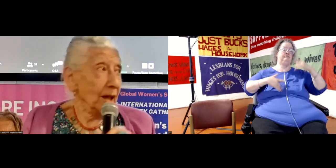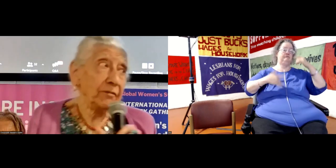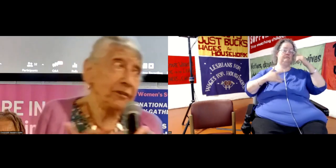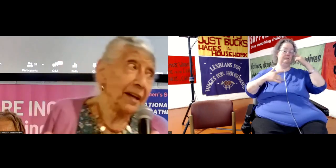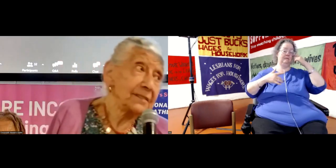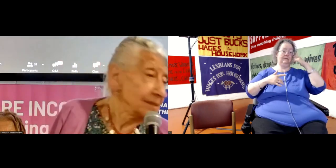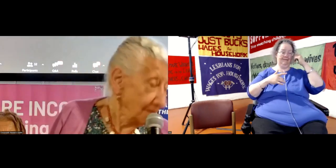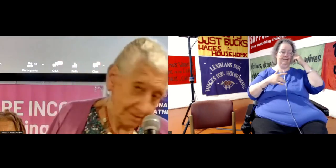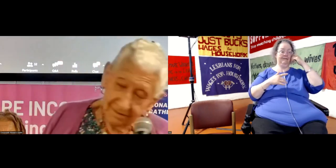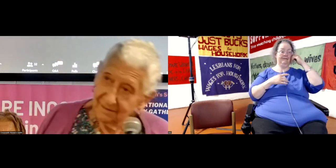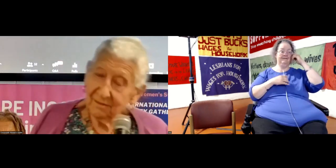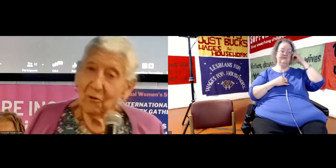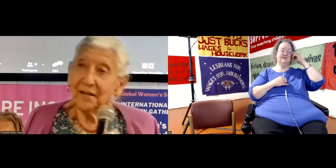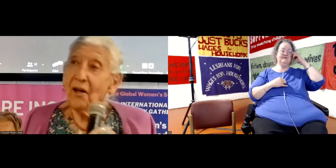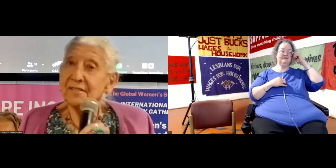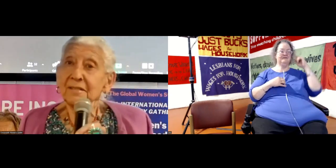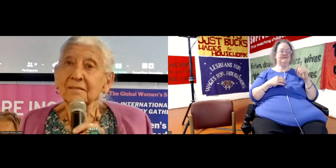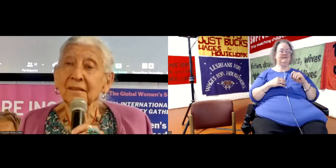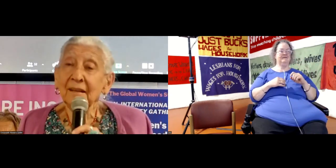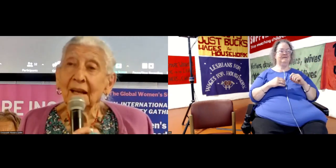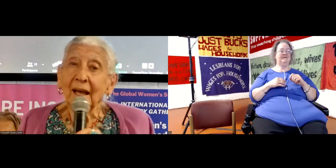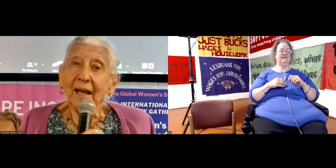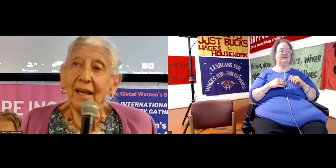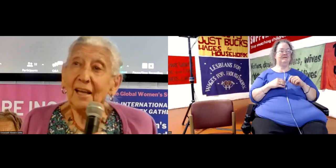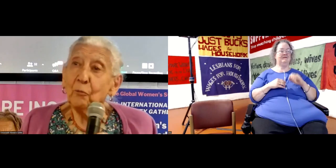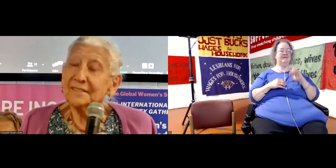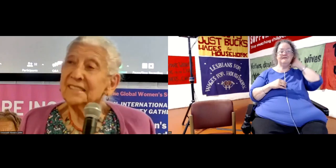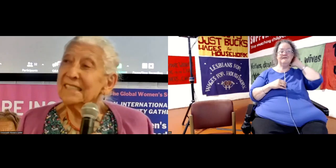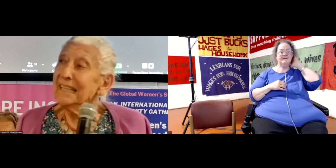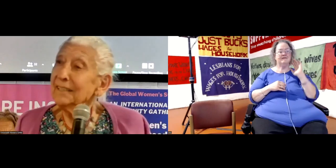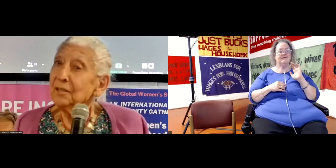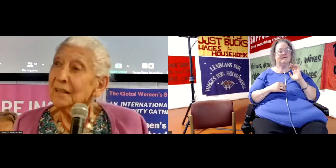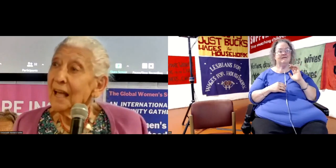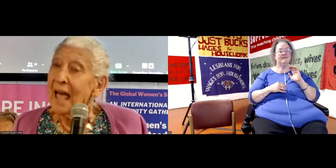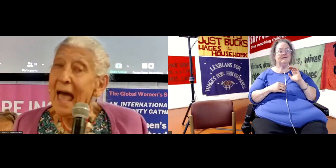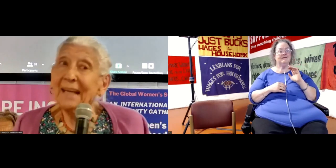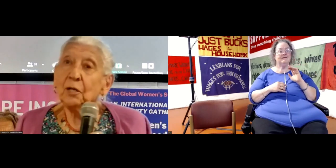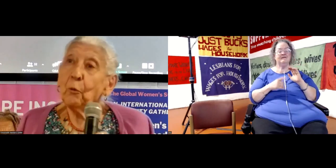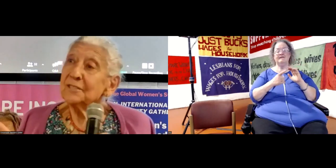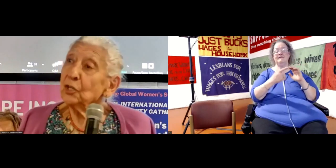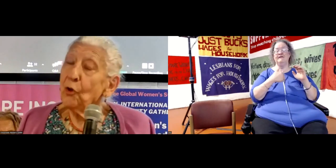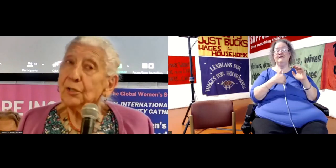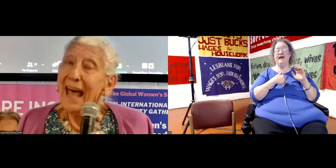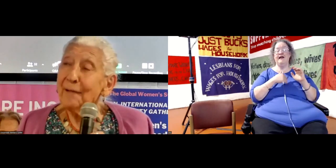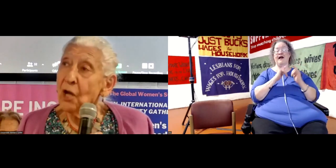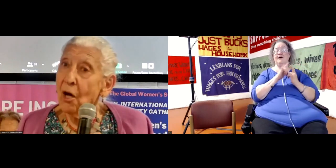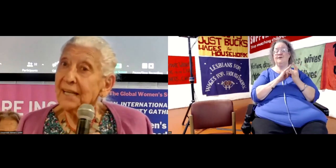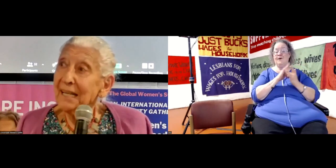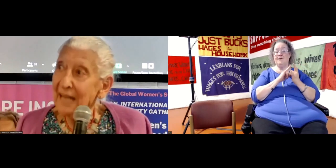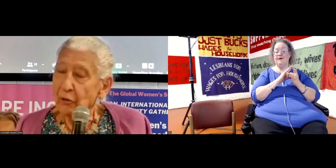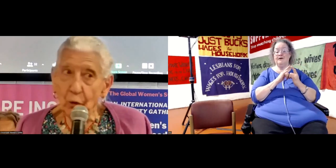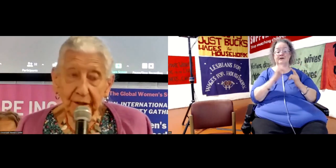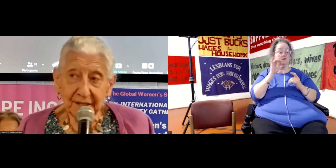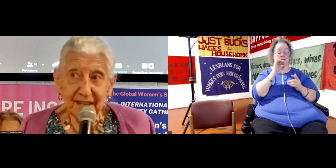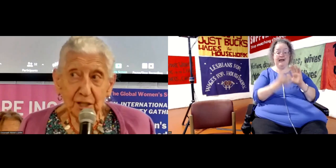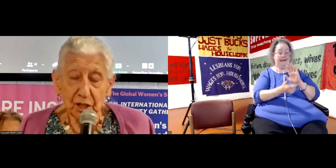There were love affairs. Why not? It wasn't illegal. And it wasn't looked down on